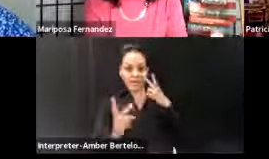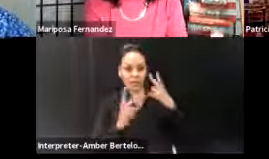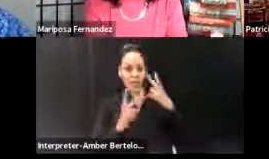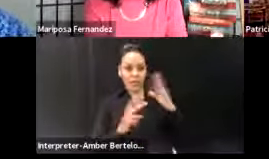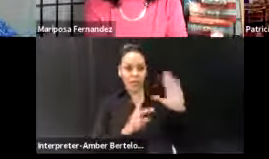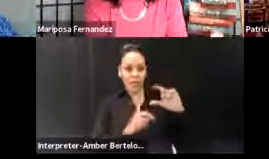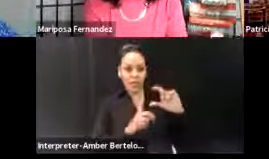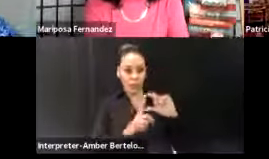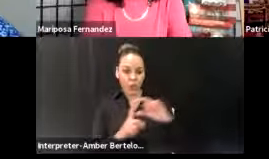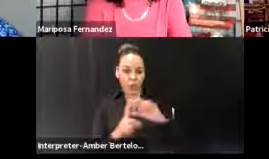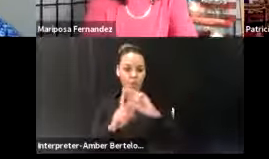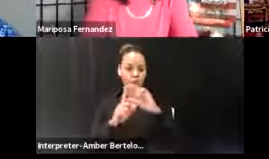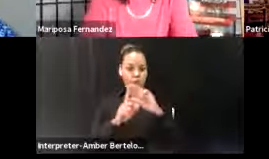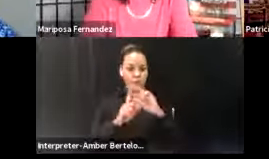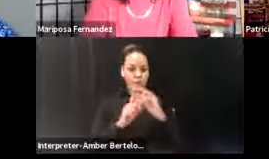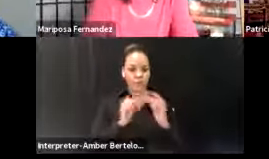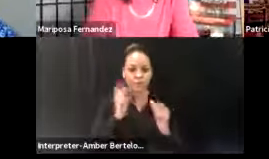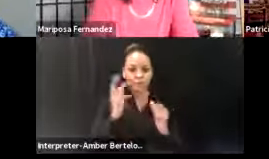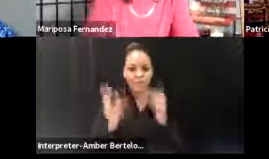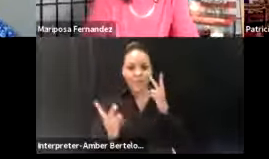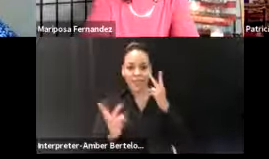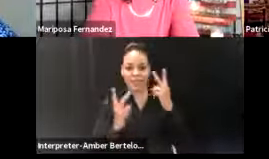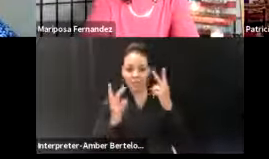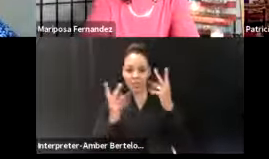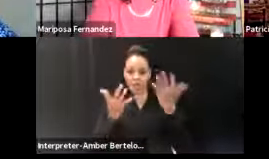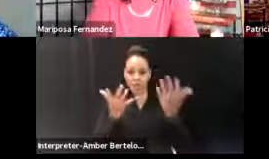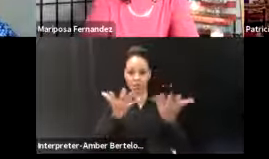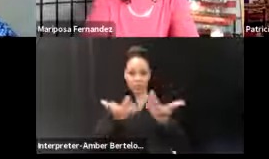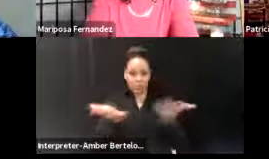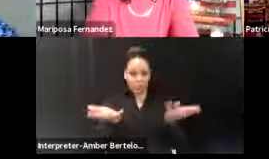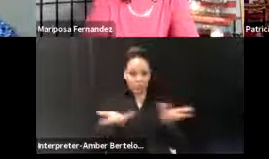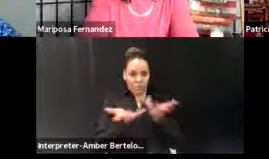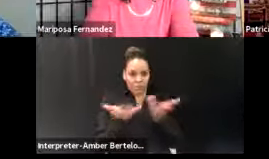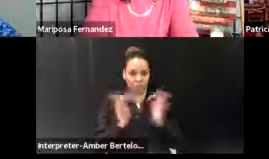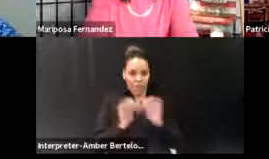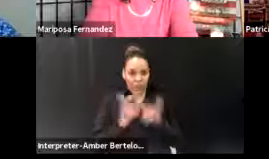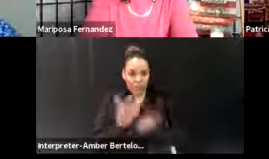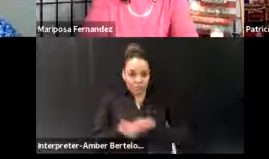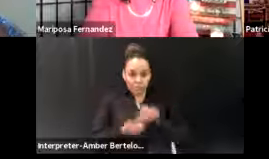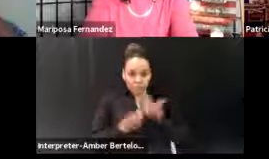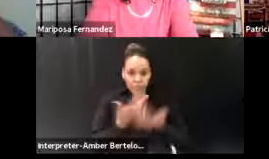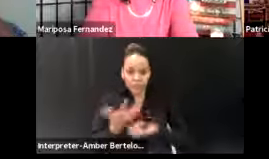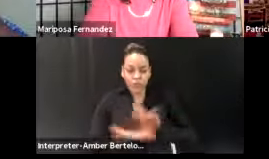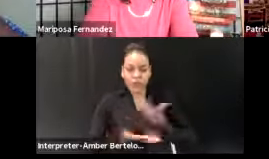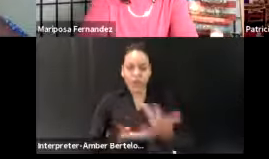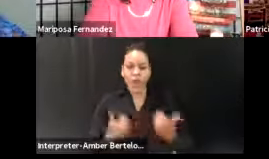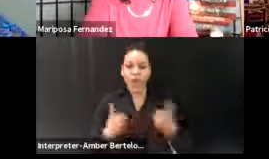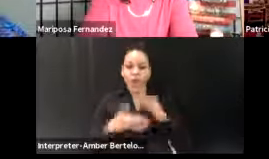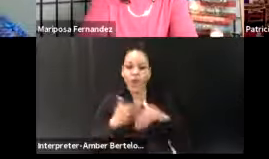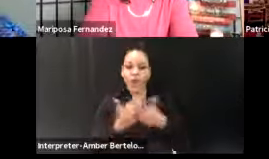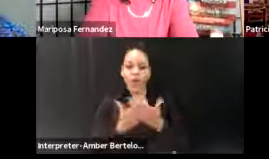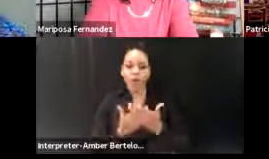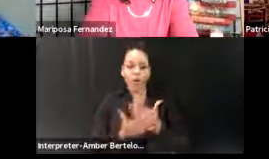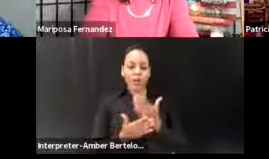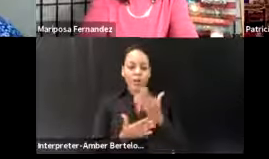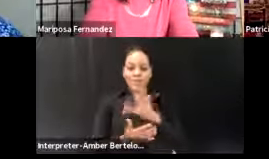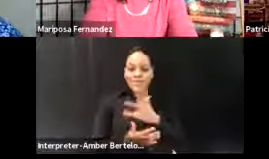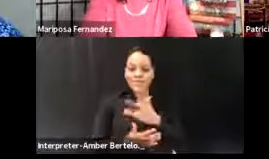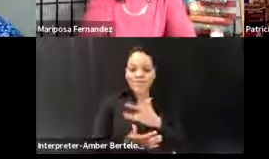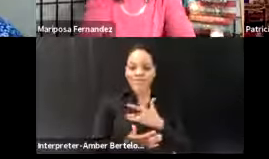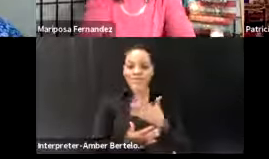words, seeing the visuals, and getting the senses, right? One of my